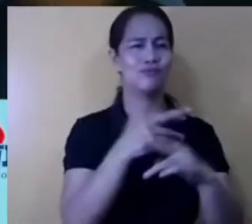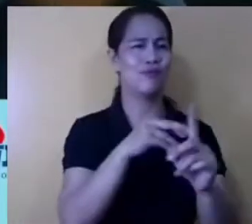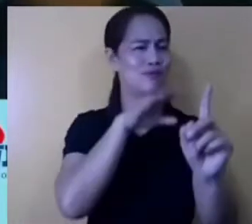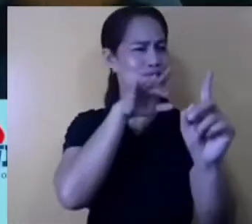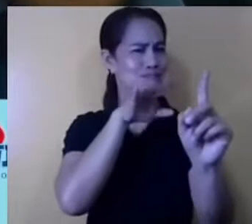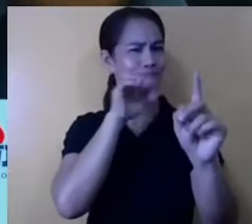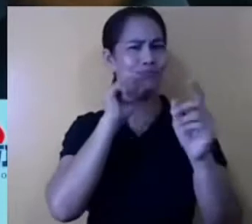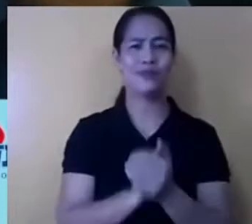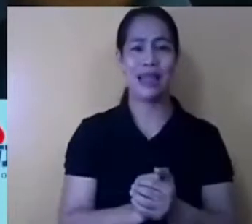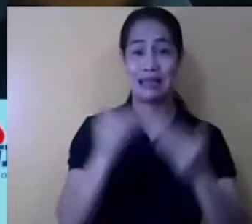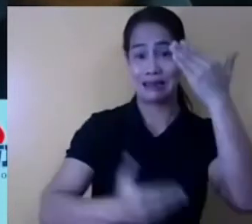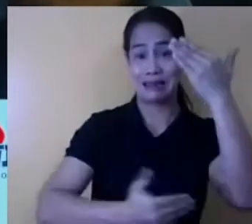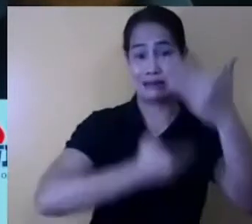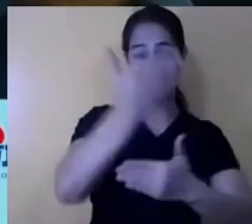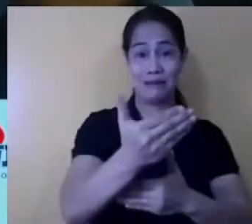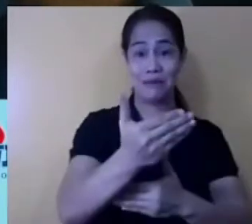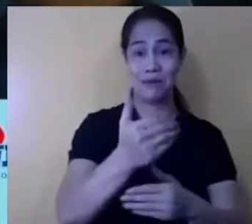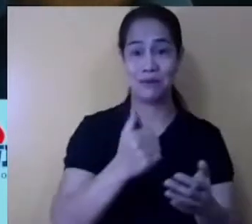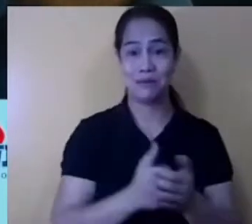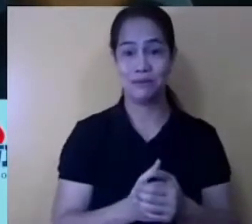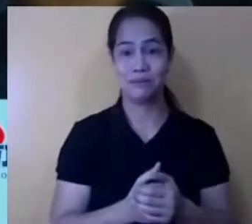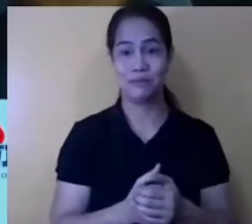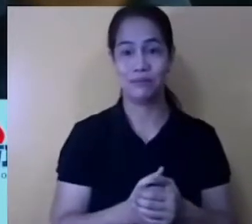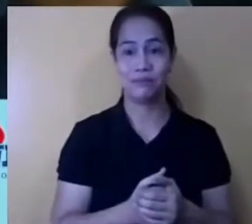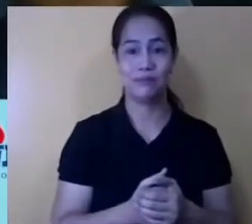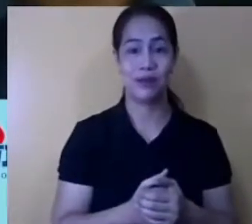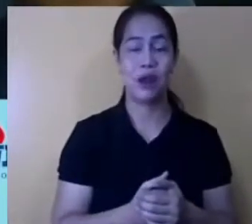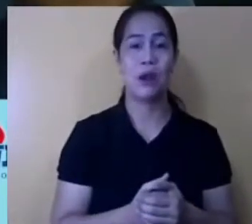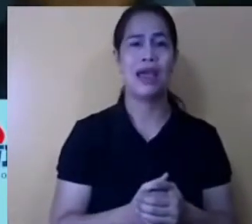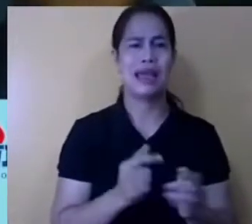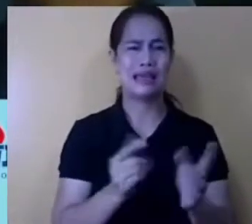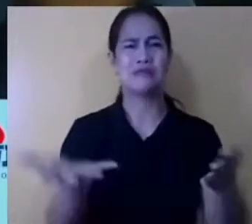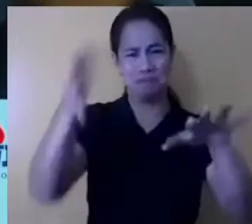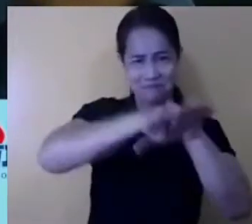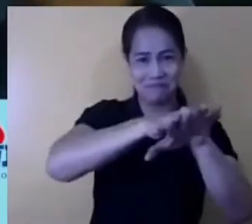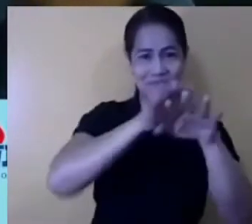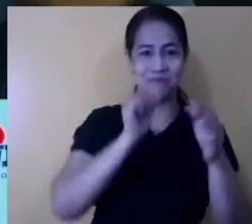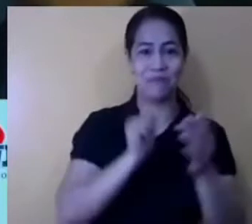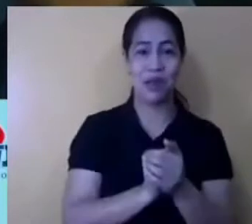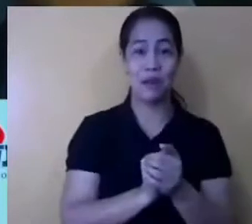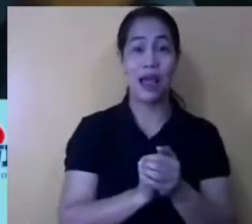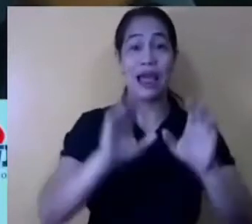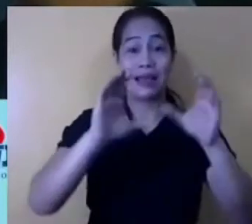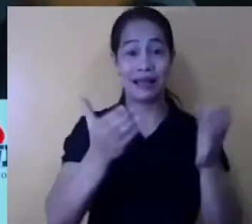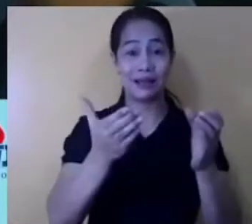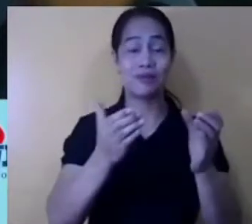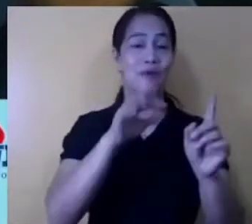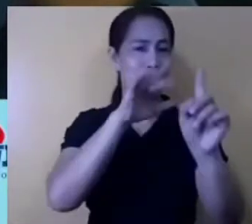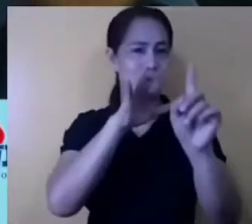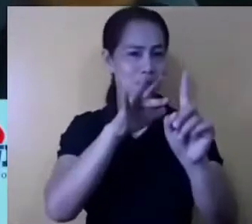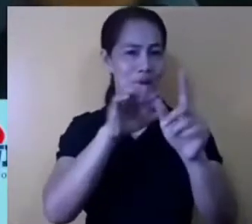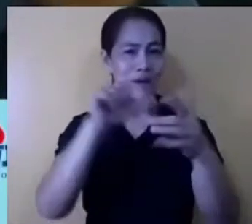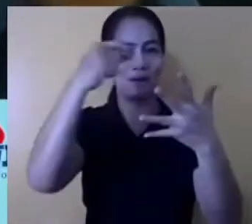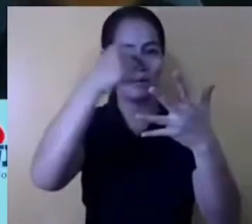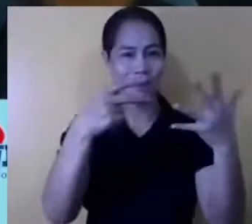next few objectives, it's a combination of classroom observable indicators and non-classroom